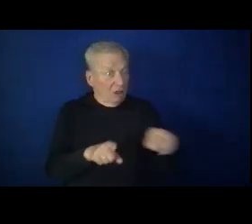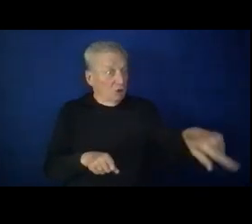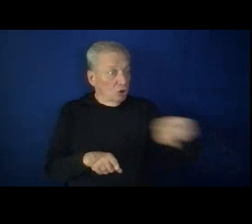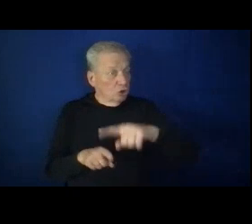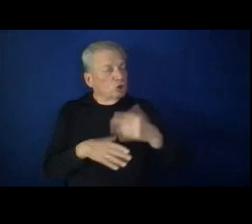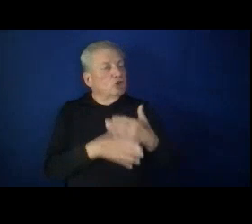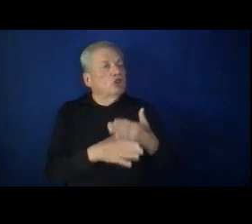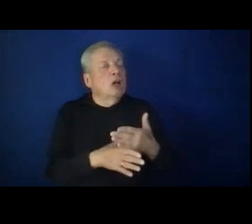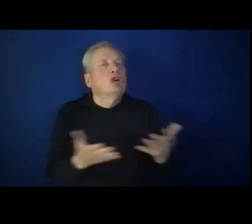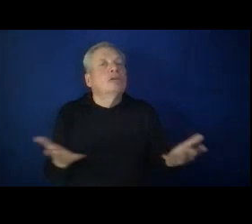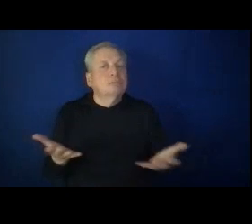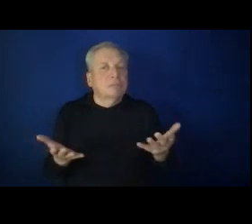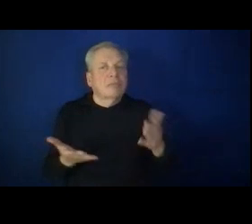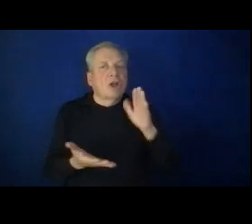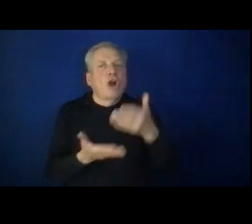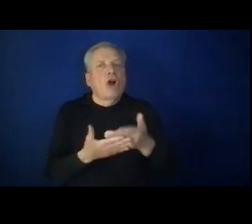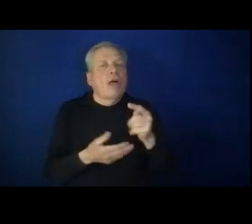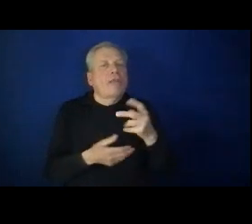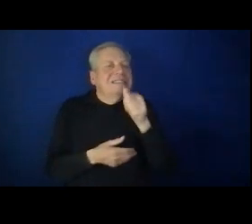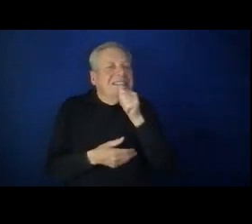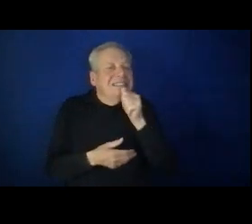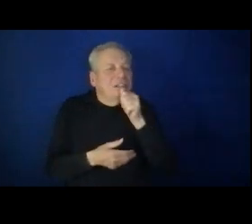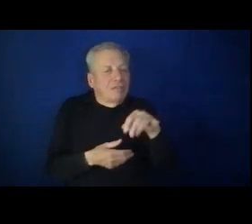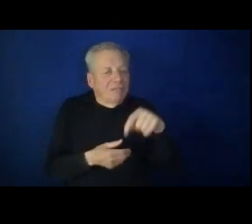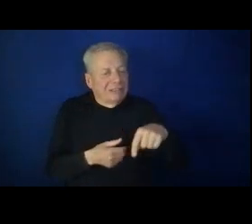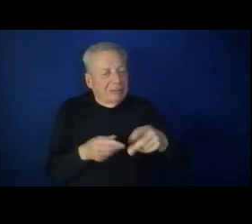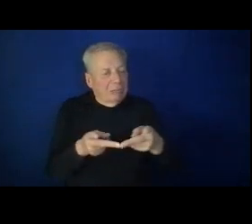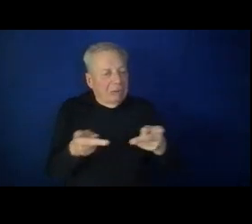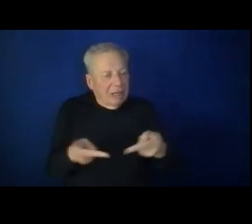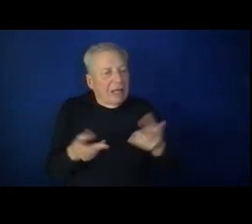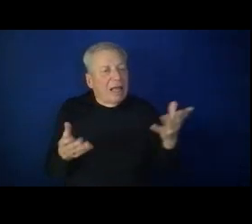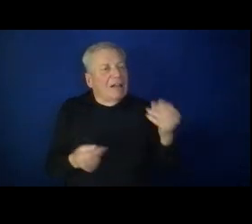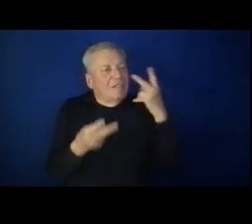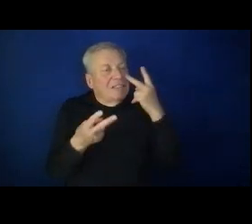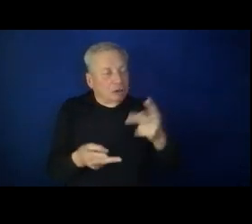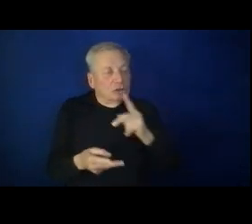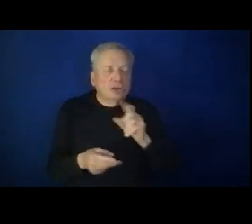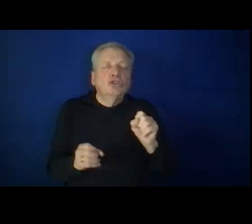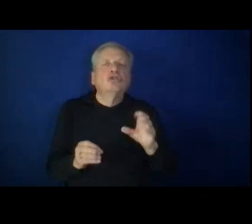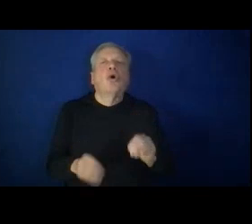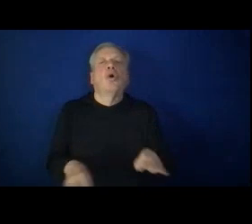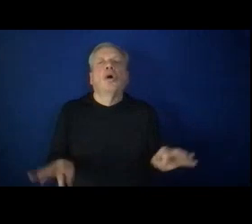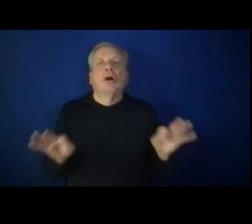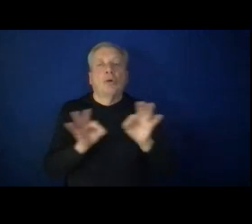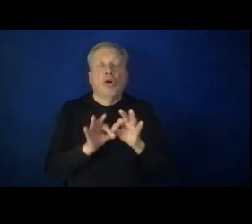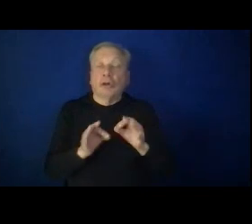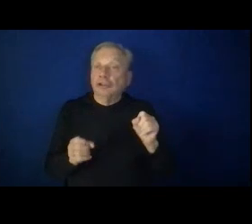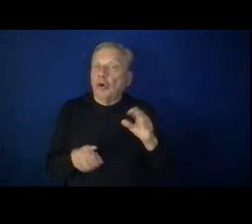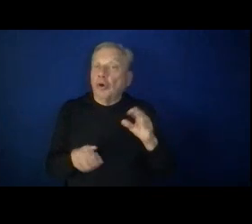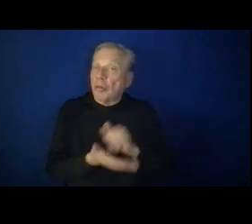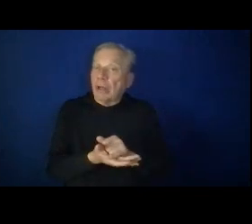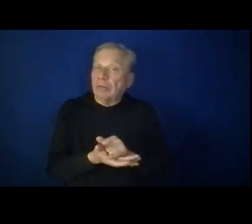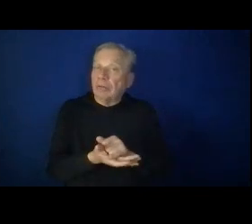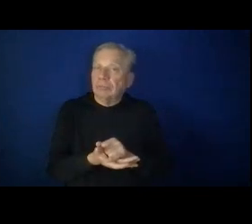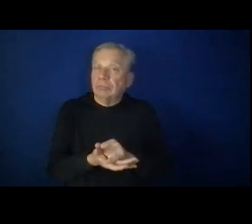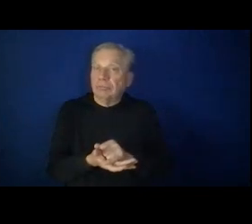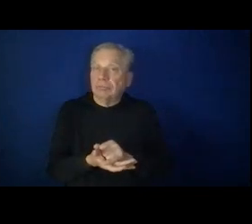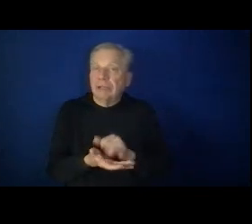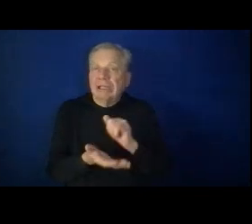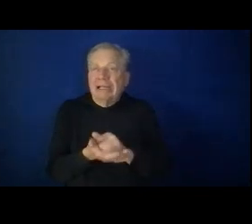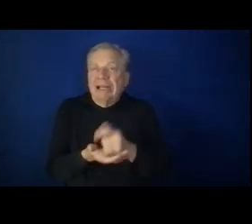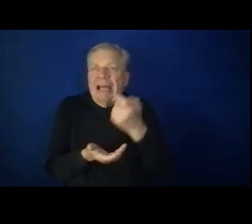share all the secrets of this place with the visitors is so important. So that's a little bit of